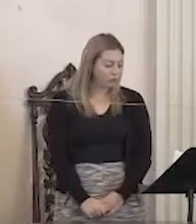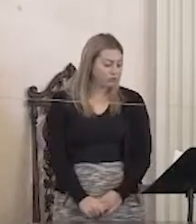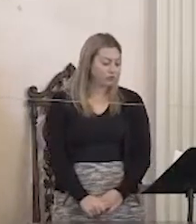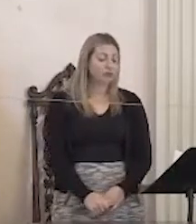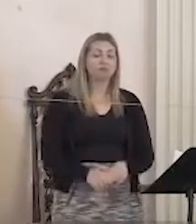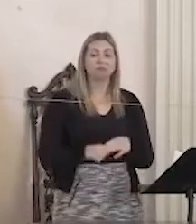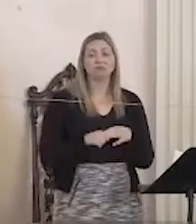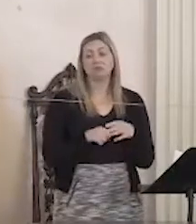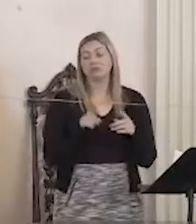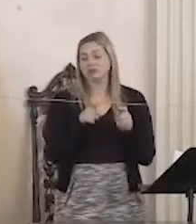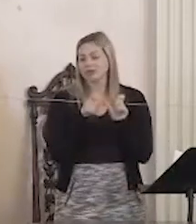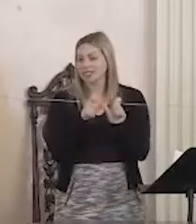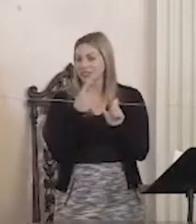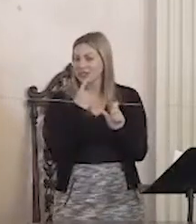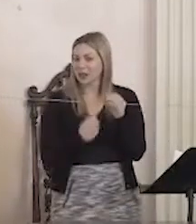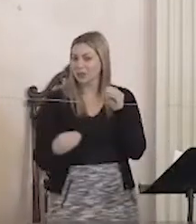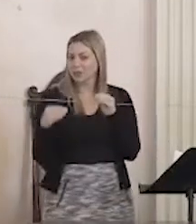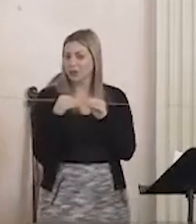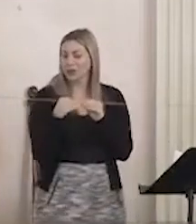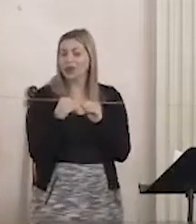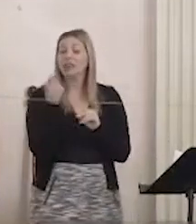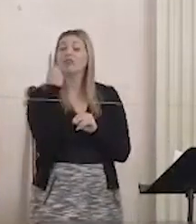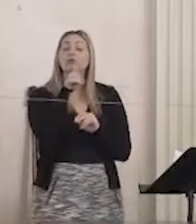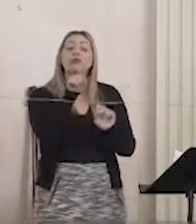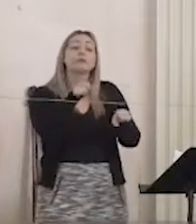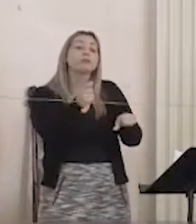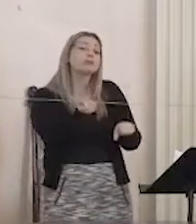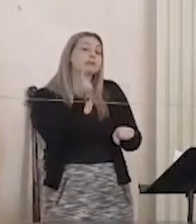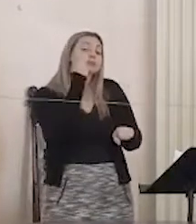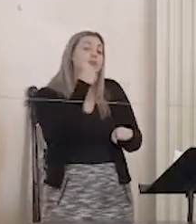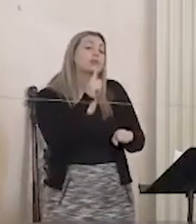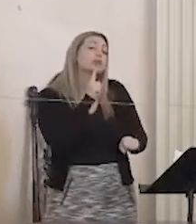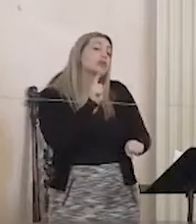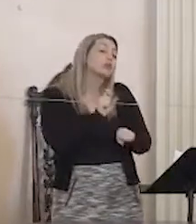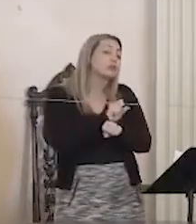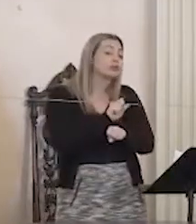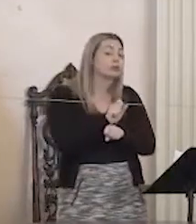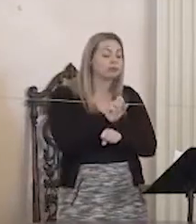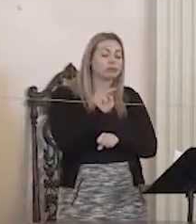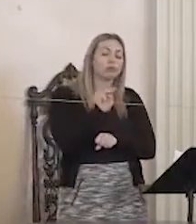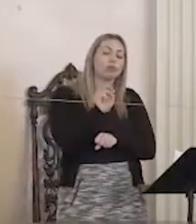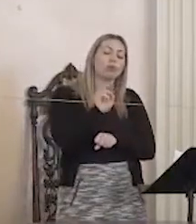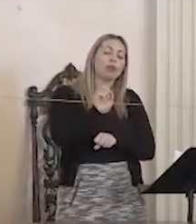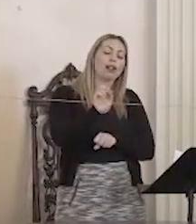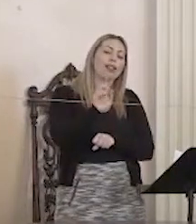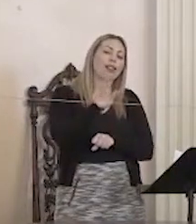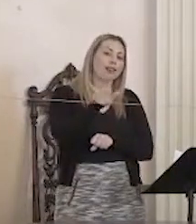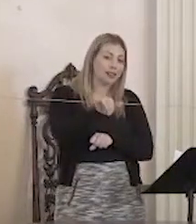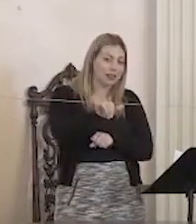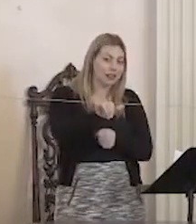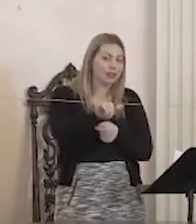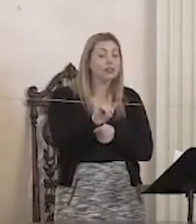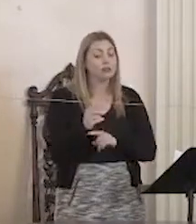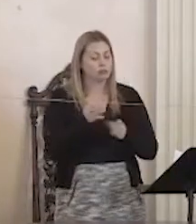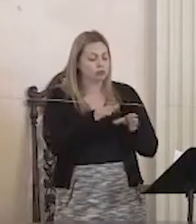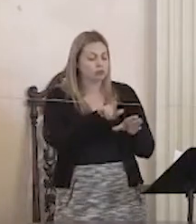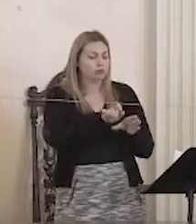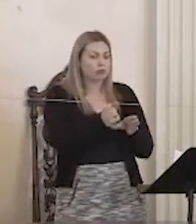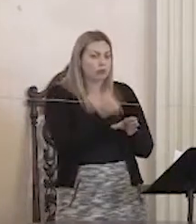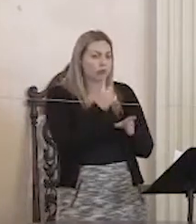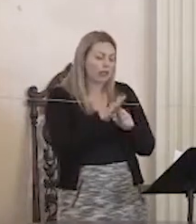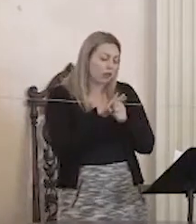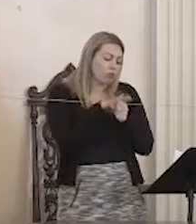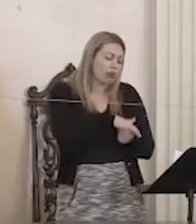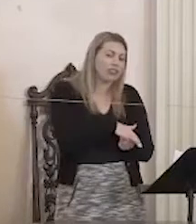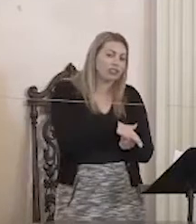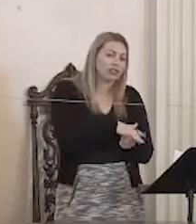He went on. He said, "In order to understand true morality, one must understand that